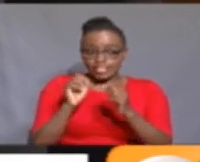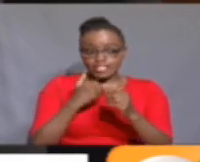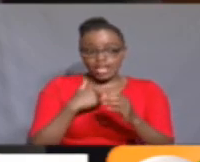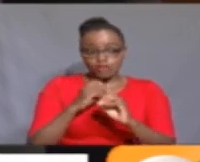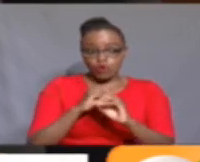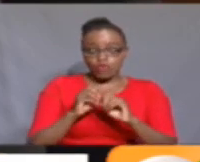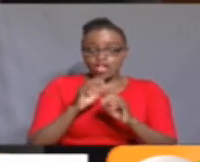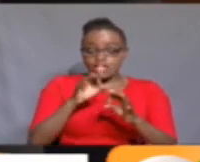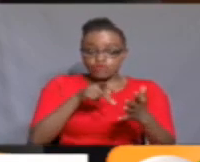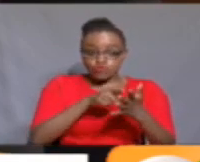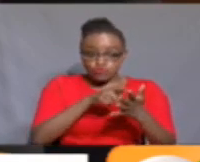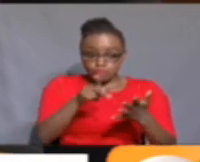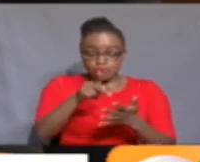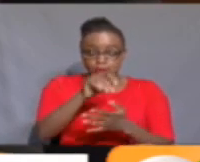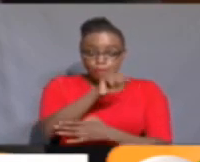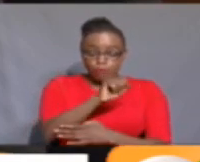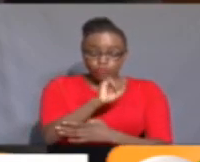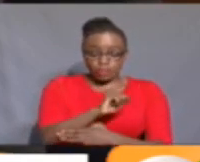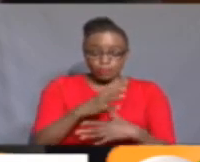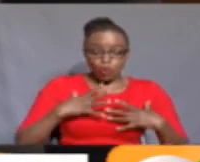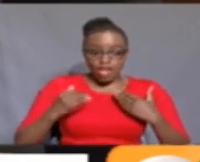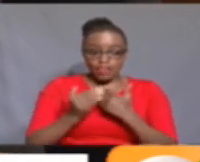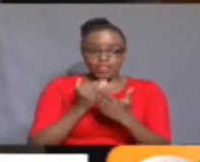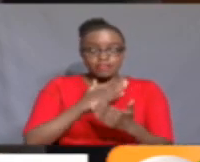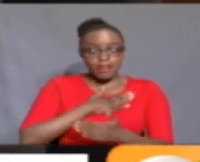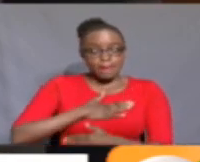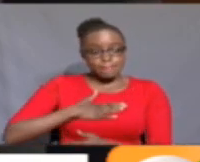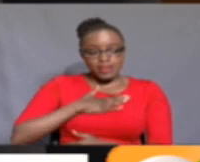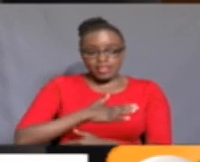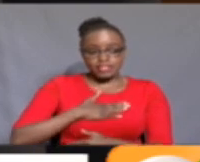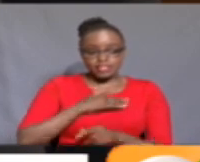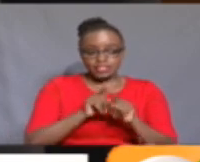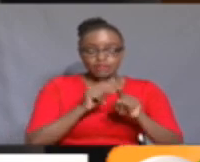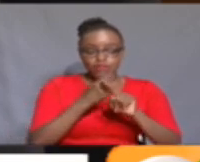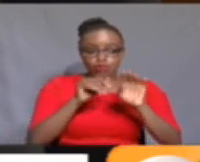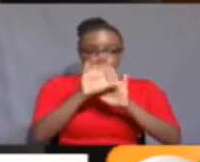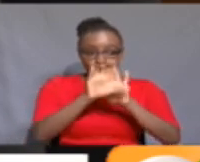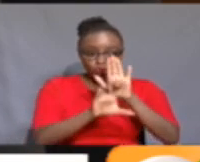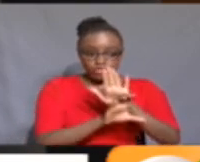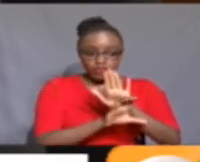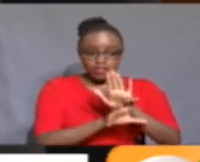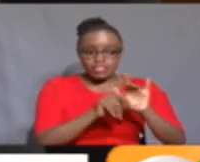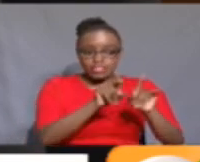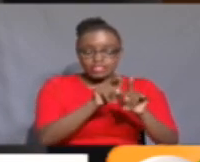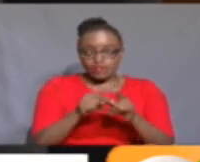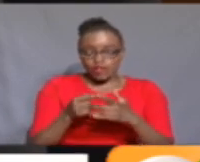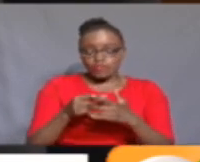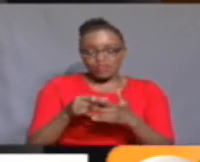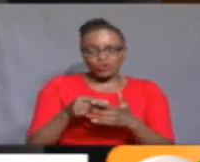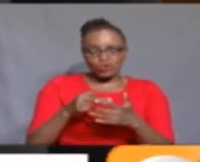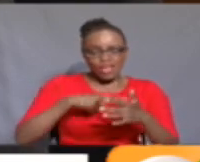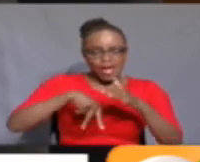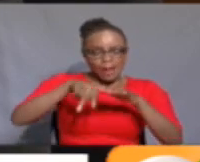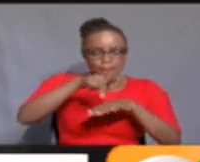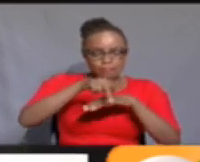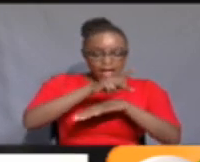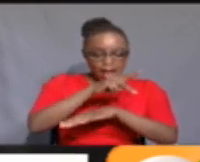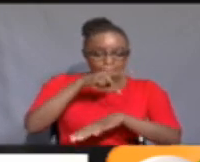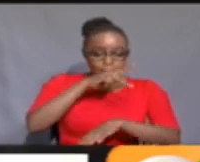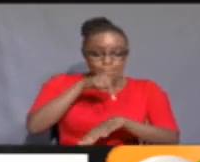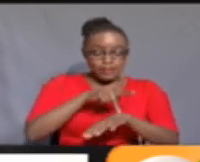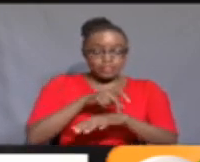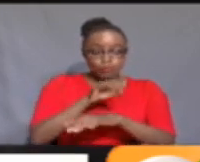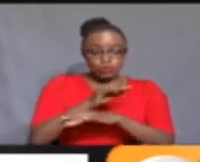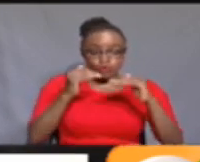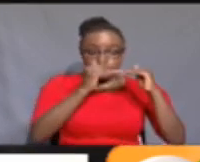pay for your health care, kindly and please, as per the Constitution and on principles of equity, please pay. And